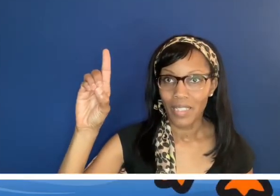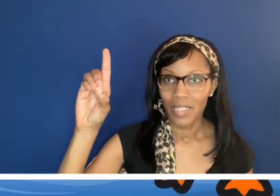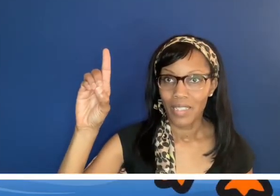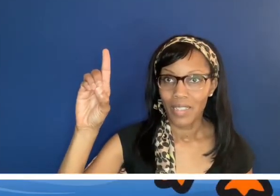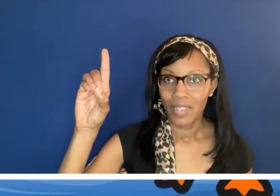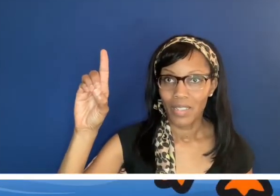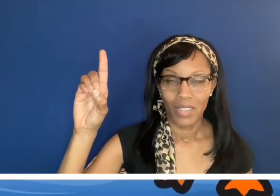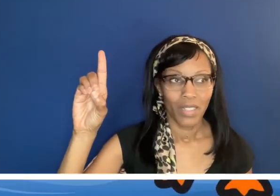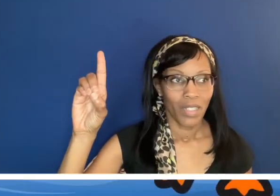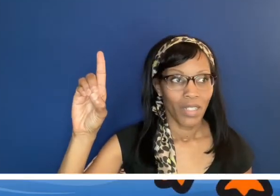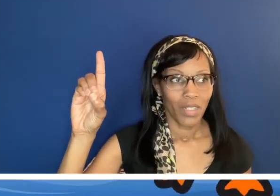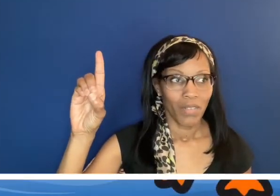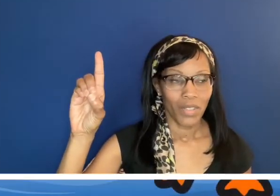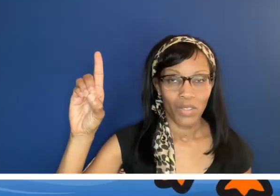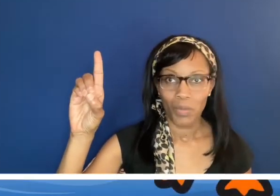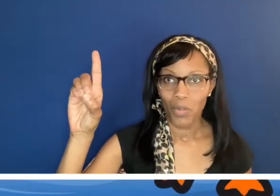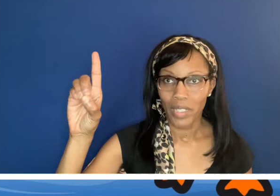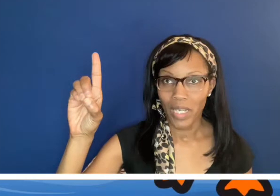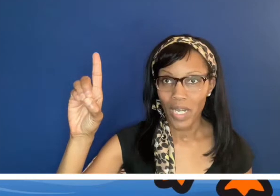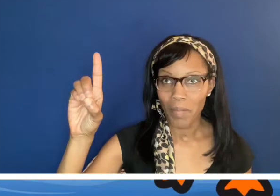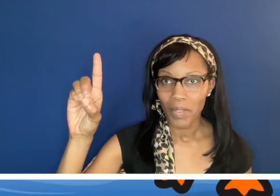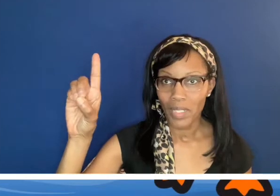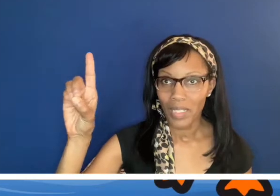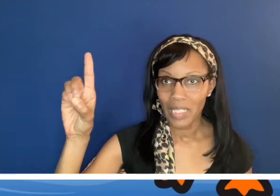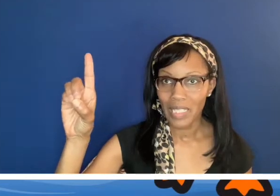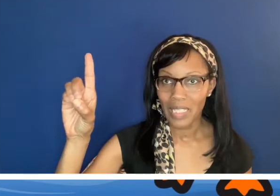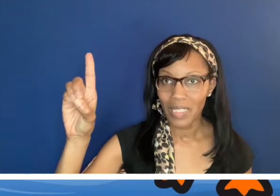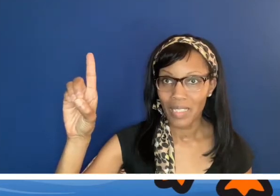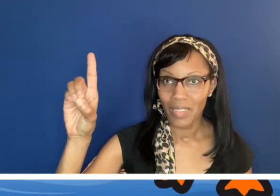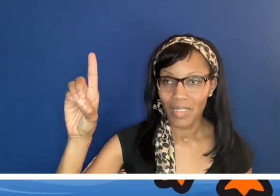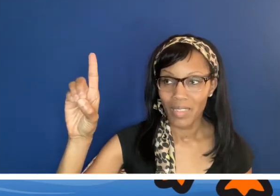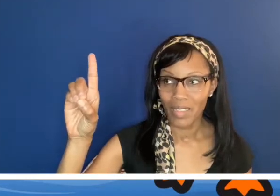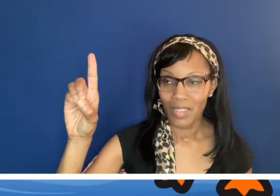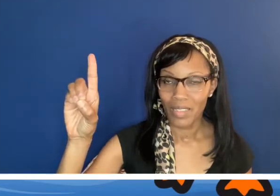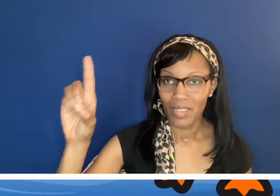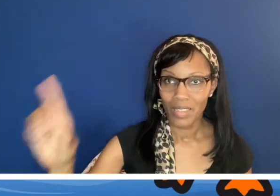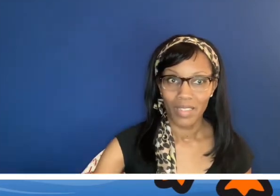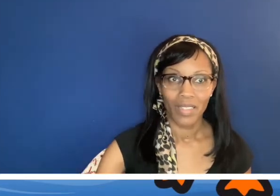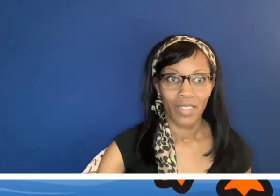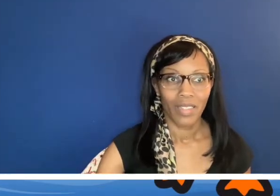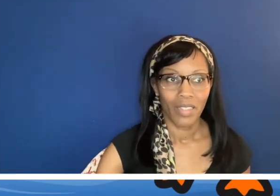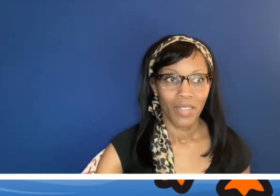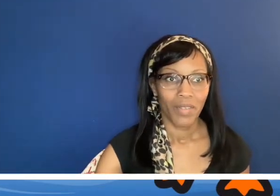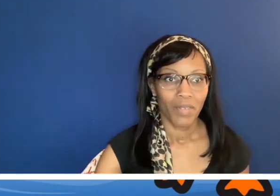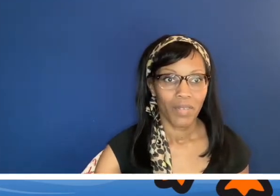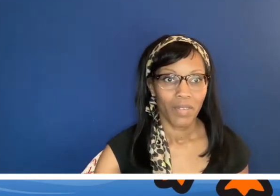D. Fingers pointing up. D.